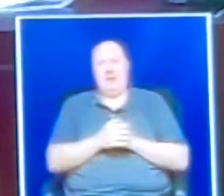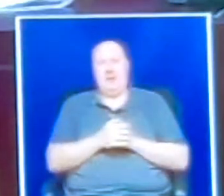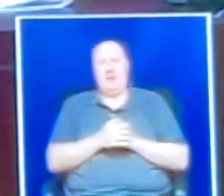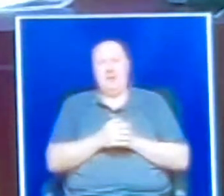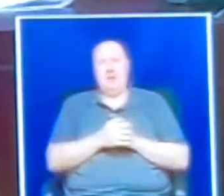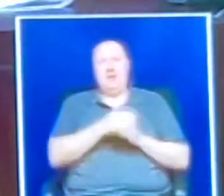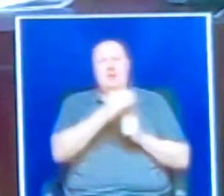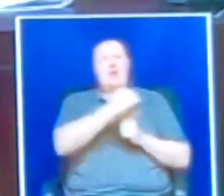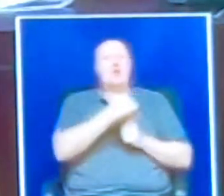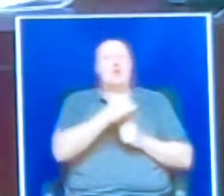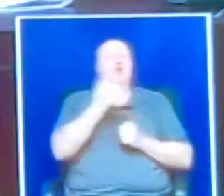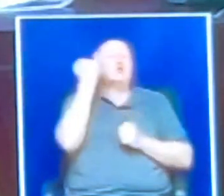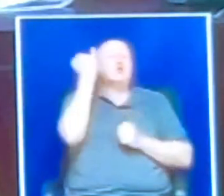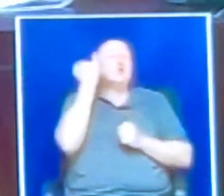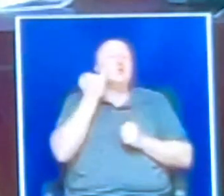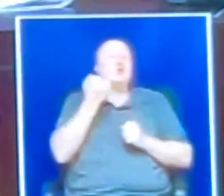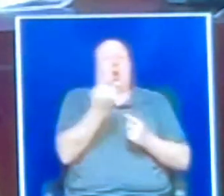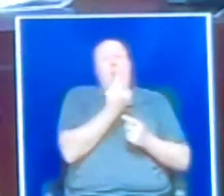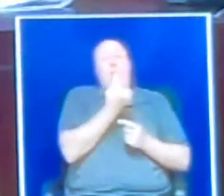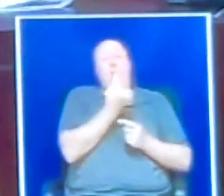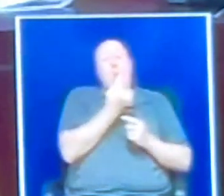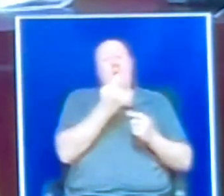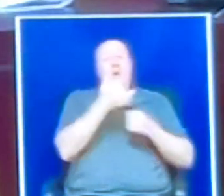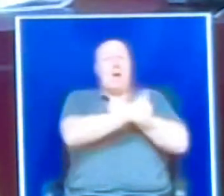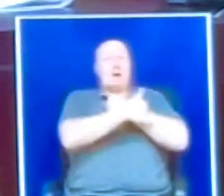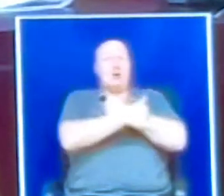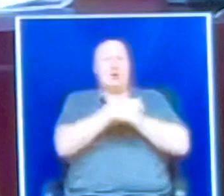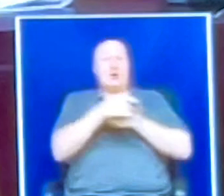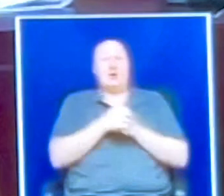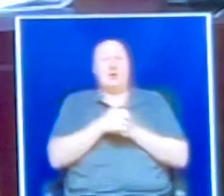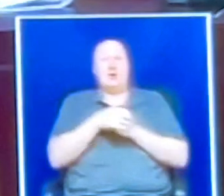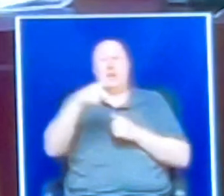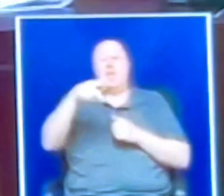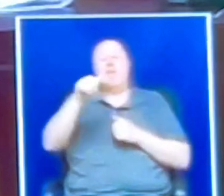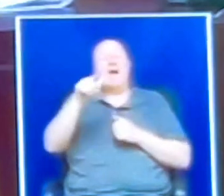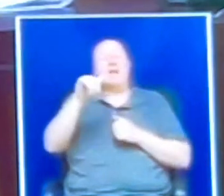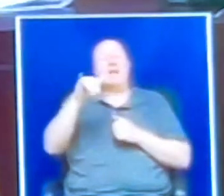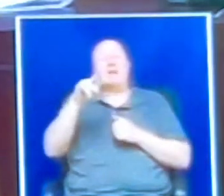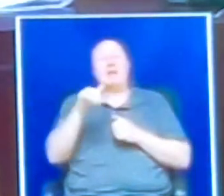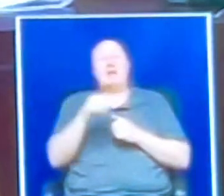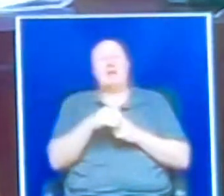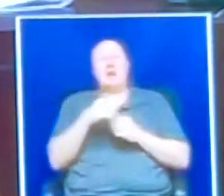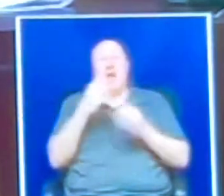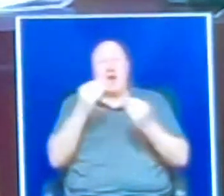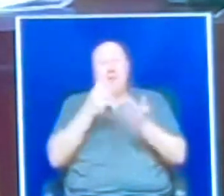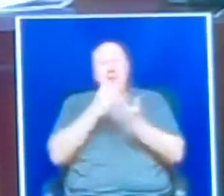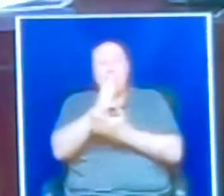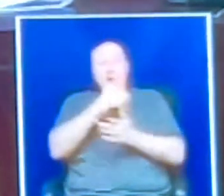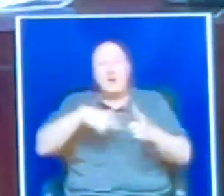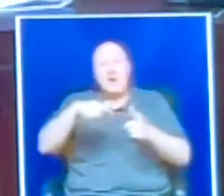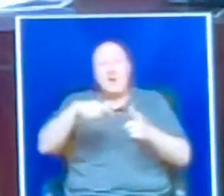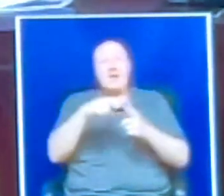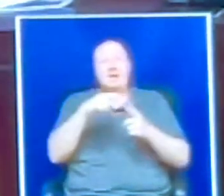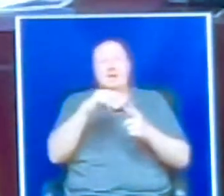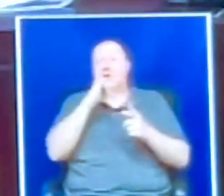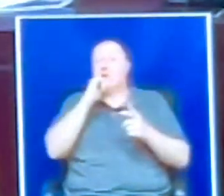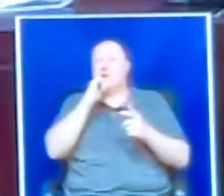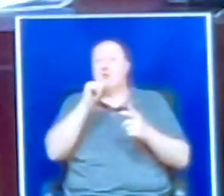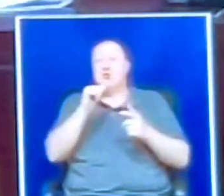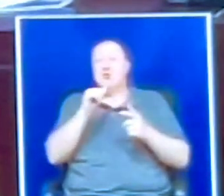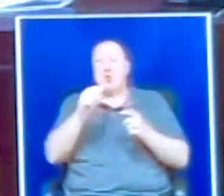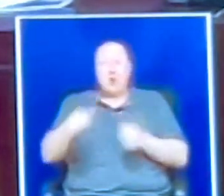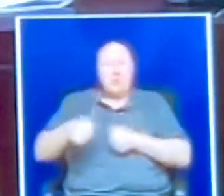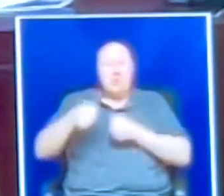a Jewish-only state where Palestinians who have the right to the land are not returned